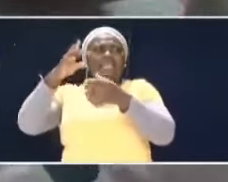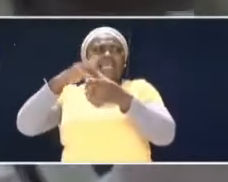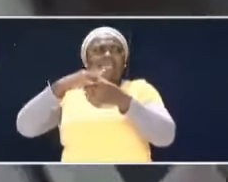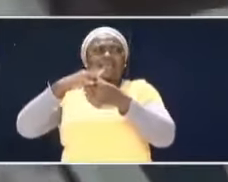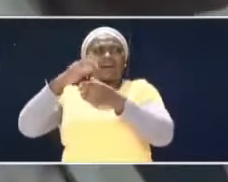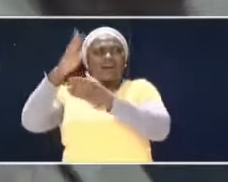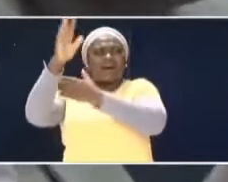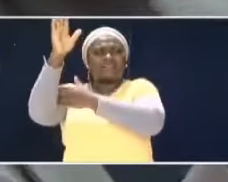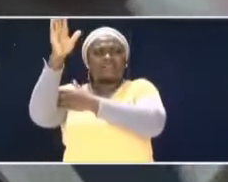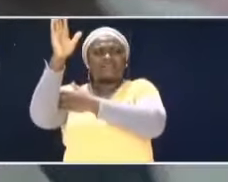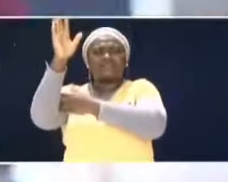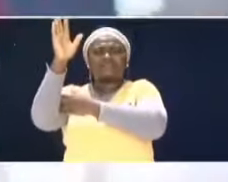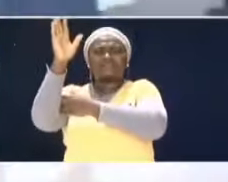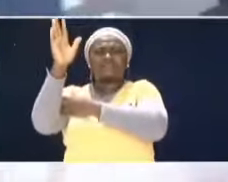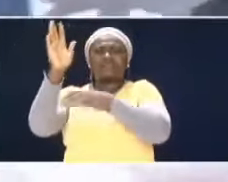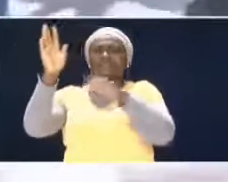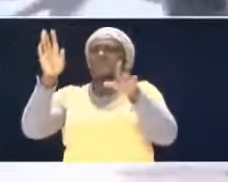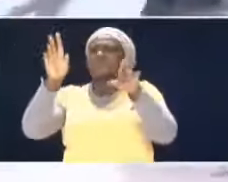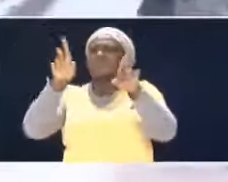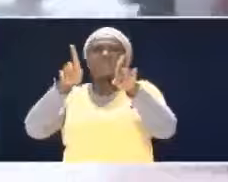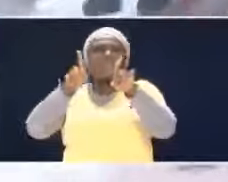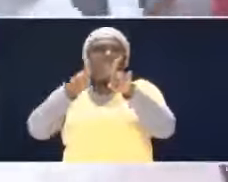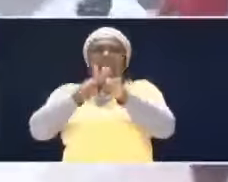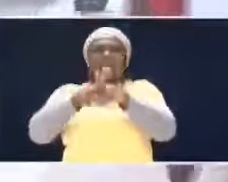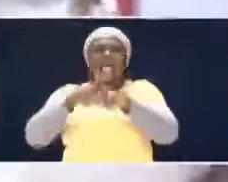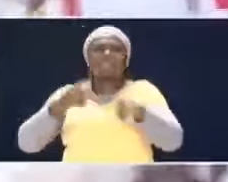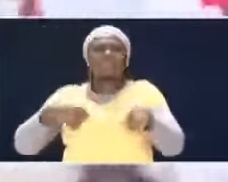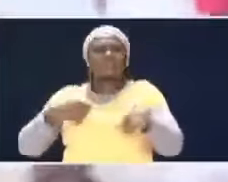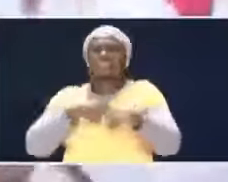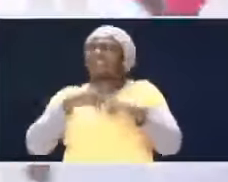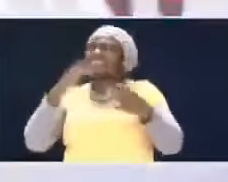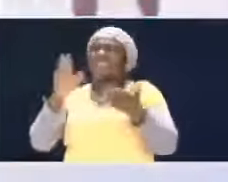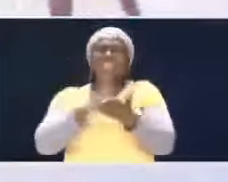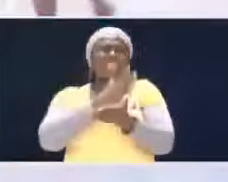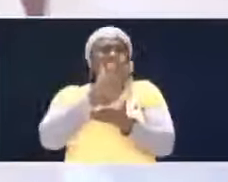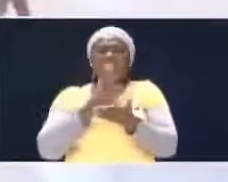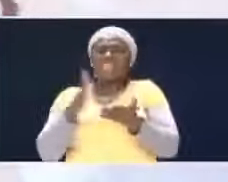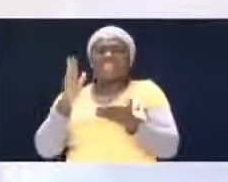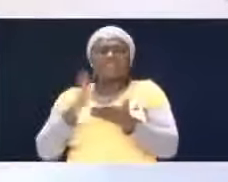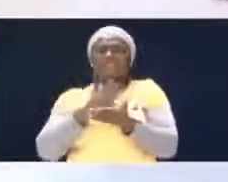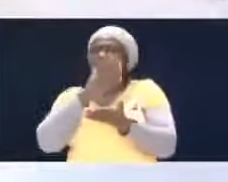Holy God, lift your hands as we sing.